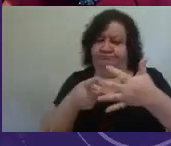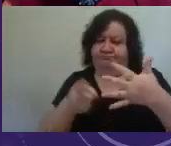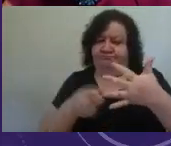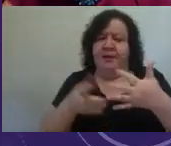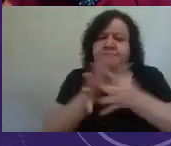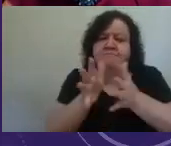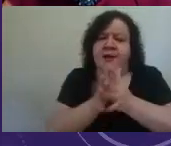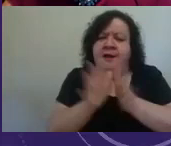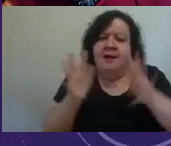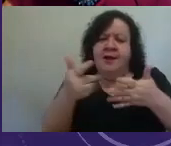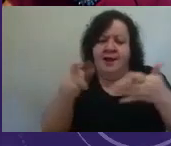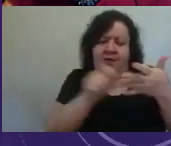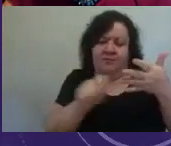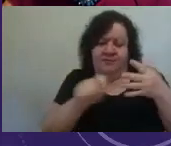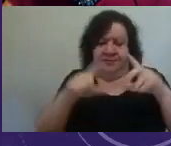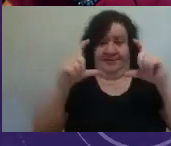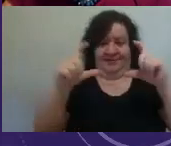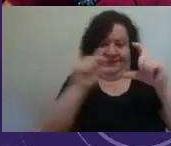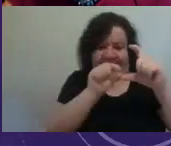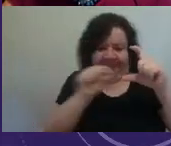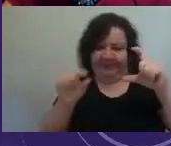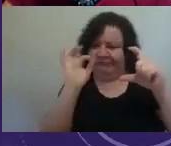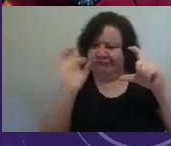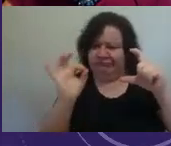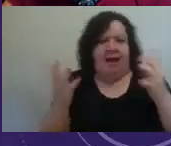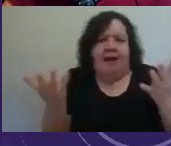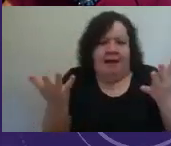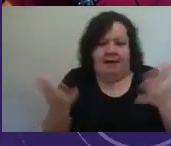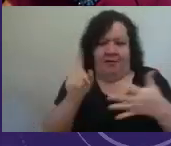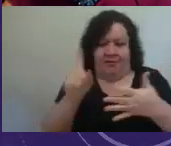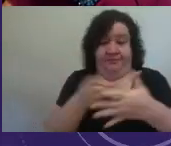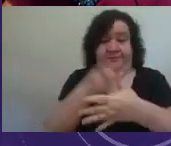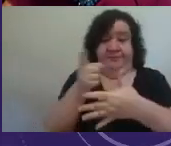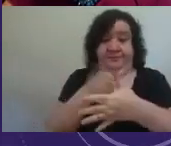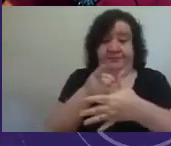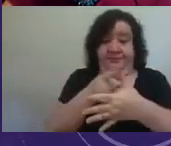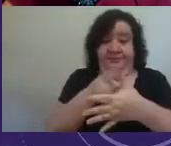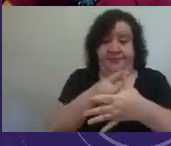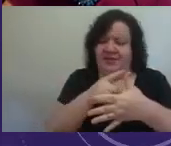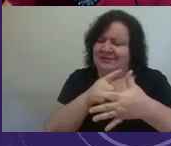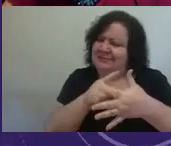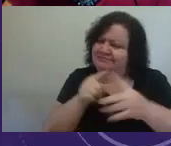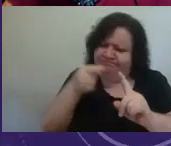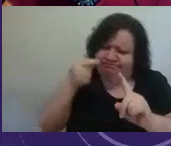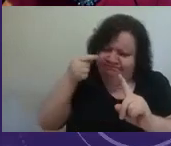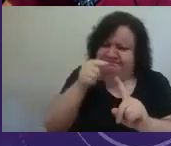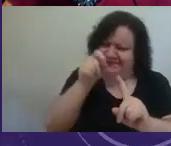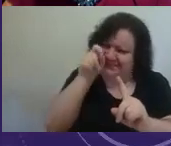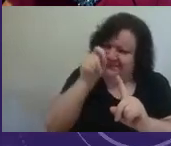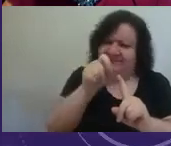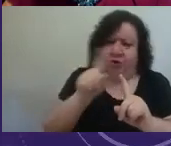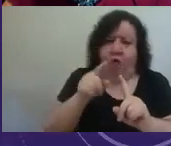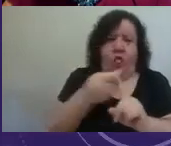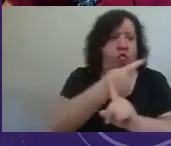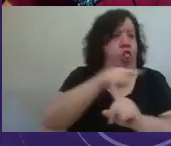as specifically as possible. 2, keep it short. The most popular screen readers